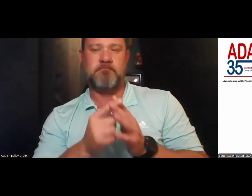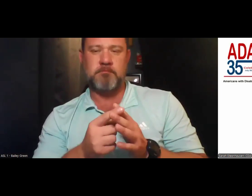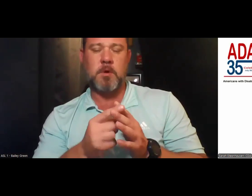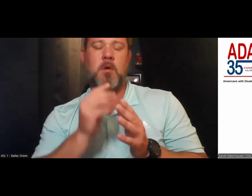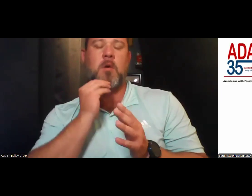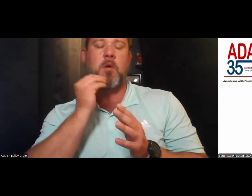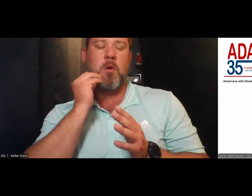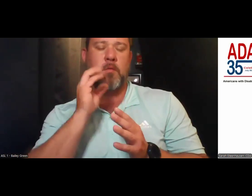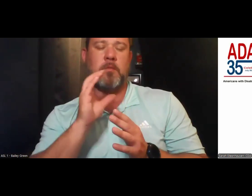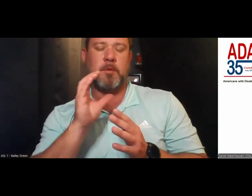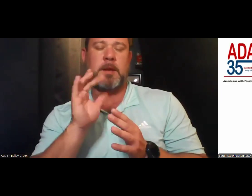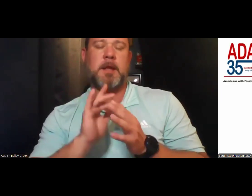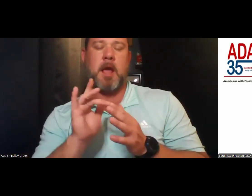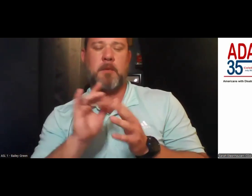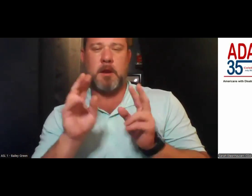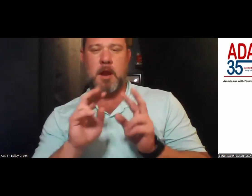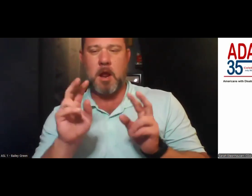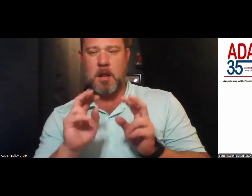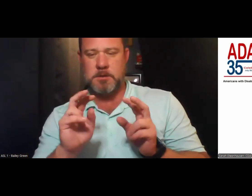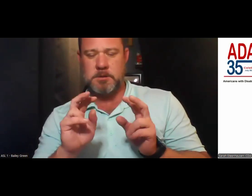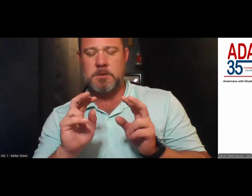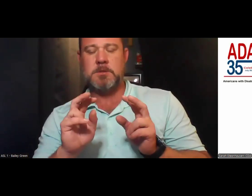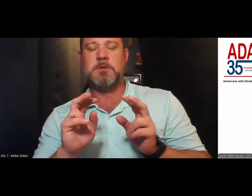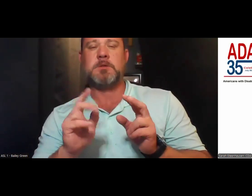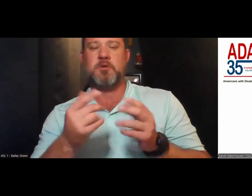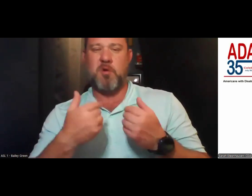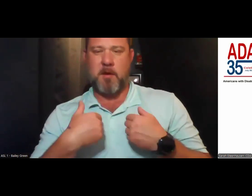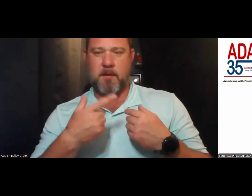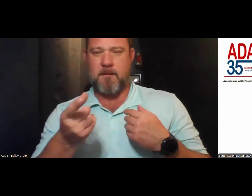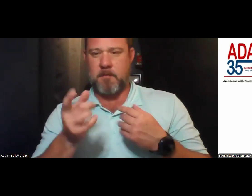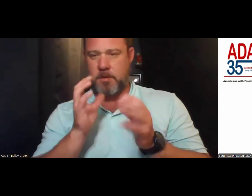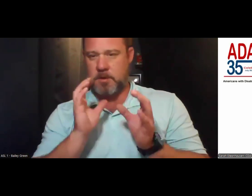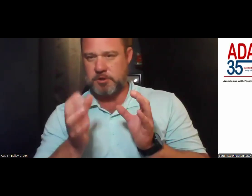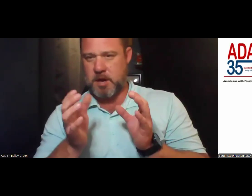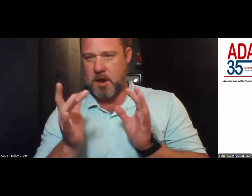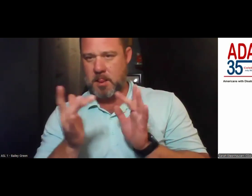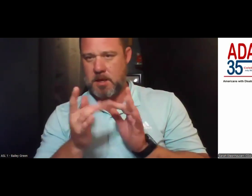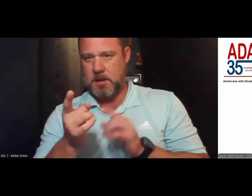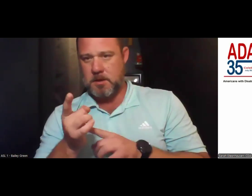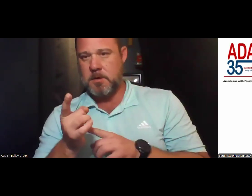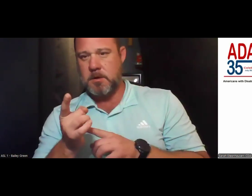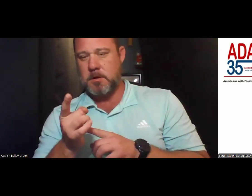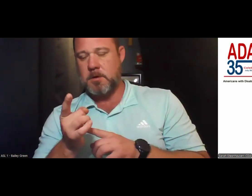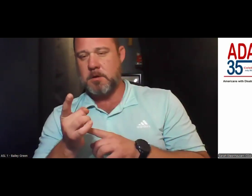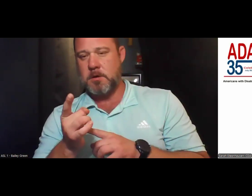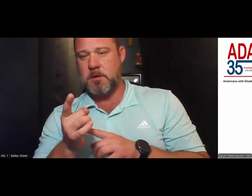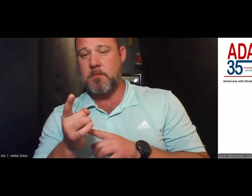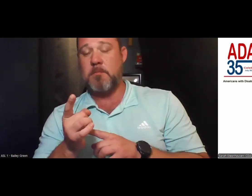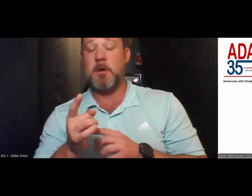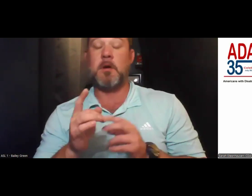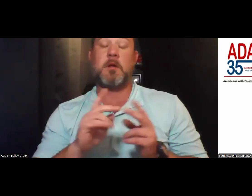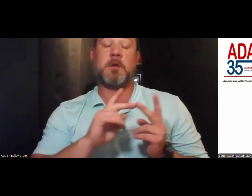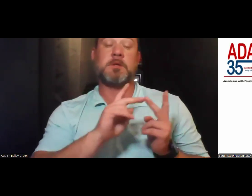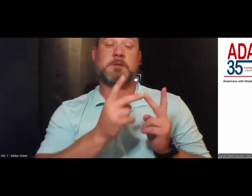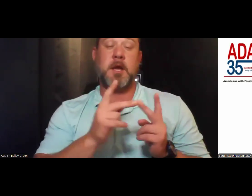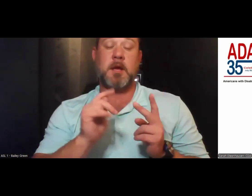community-based services gap analysis, which of course you have in the chat, but then also talking about another tool that has been developed by